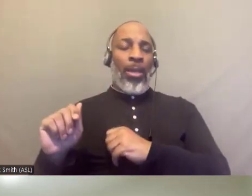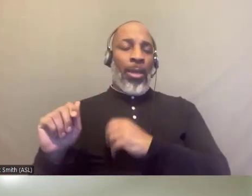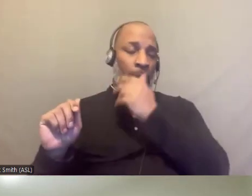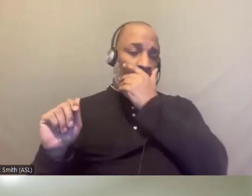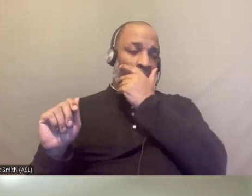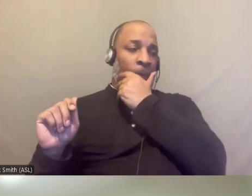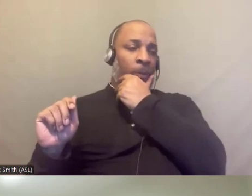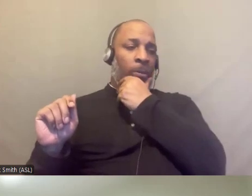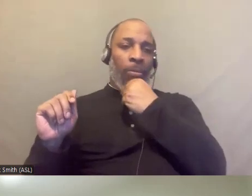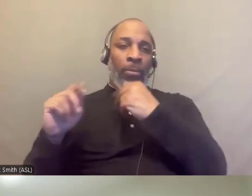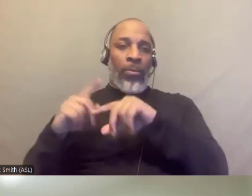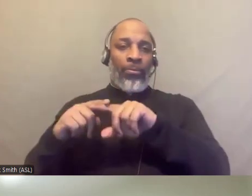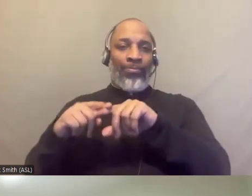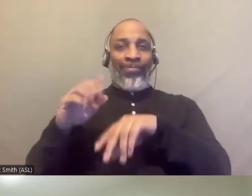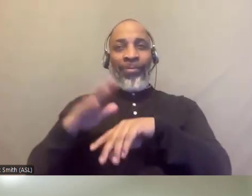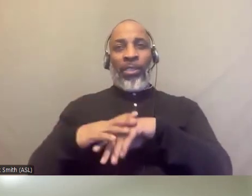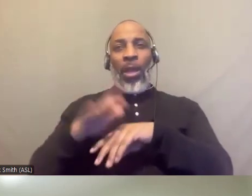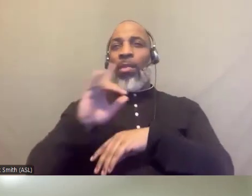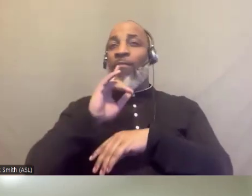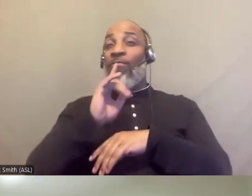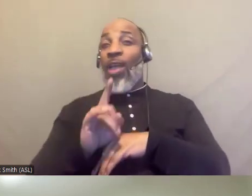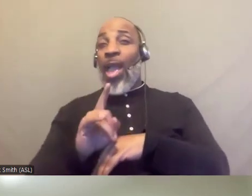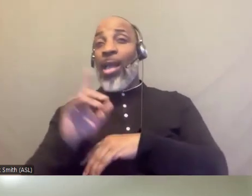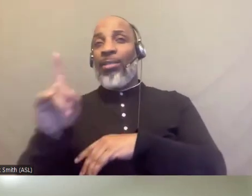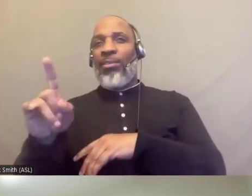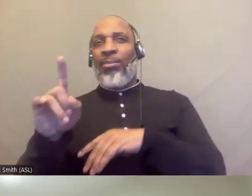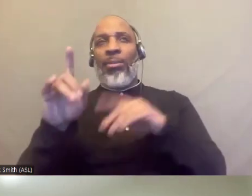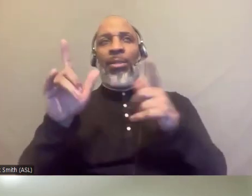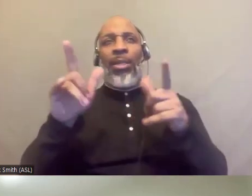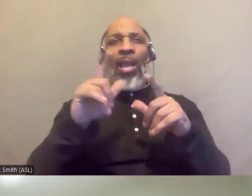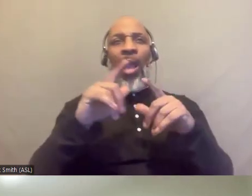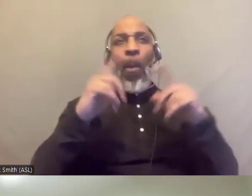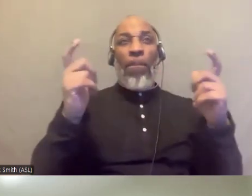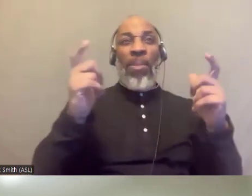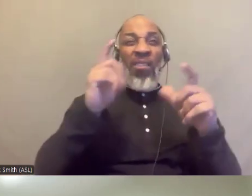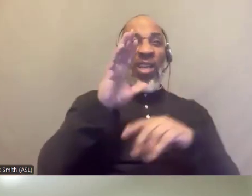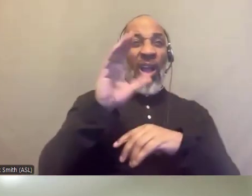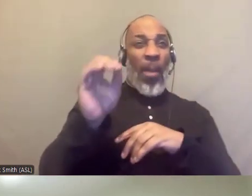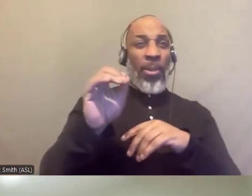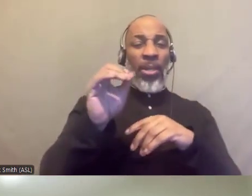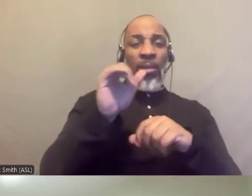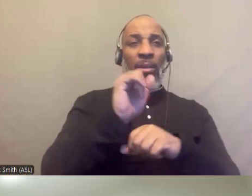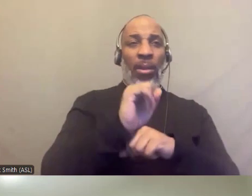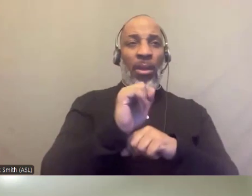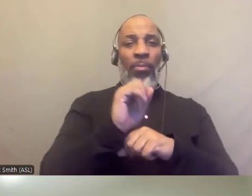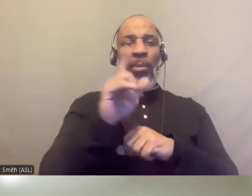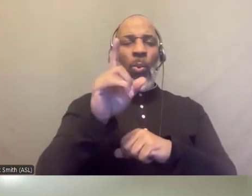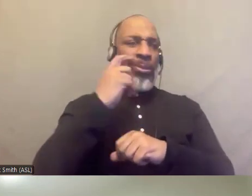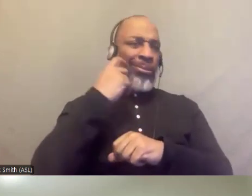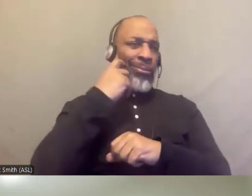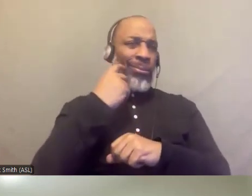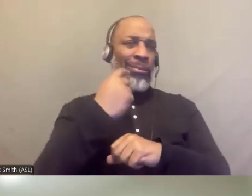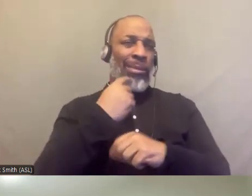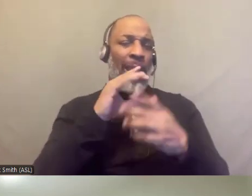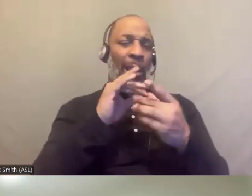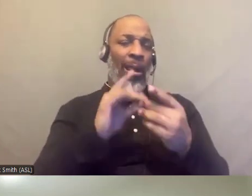it's going to depend on the individual facts and the size of the employer and things like that. But given what we said earlier,